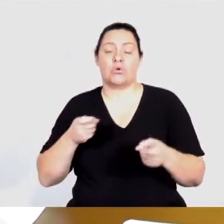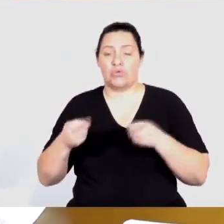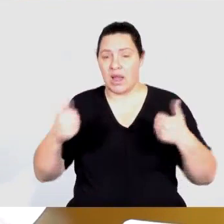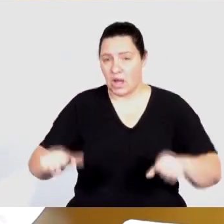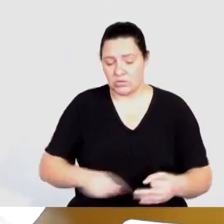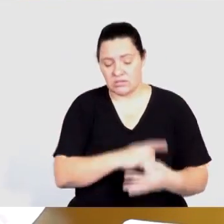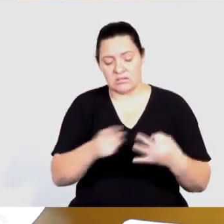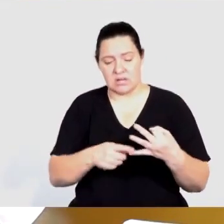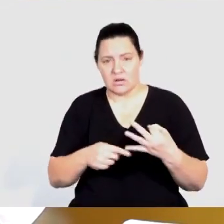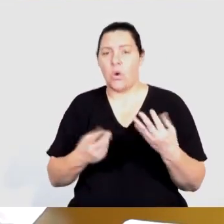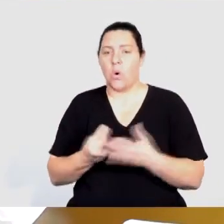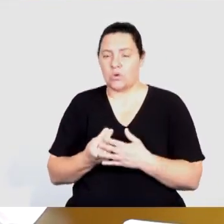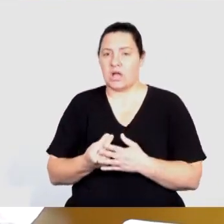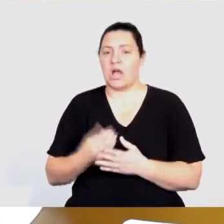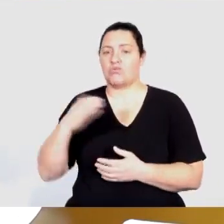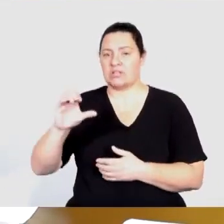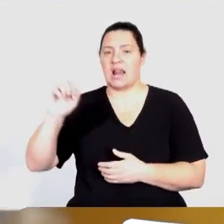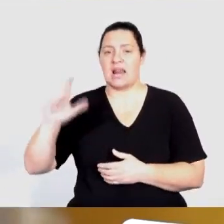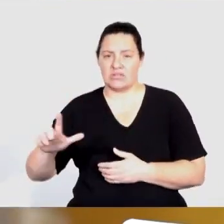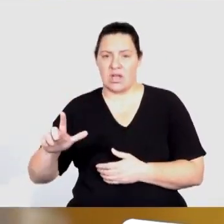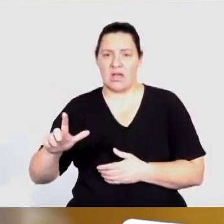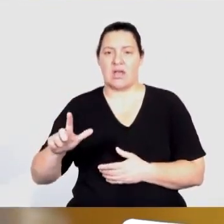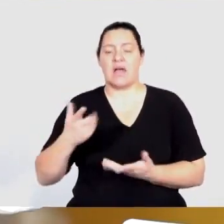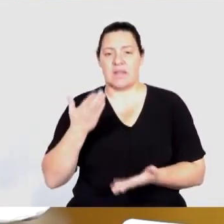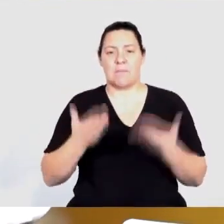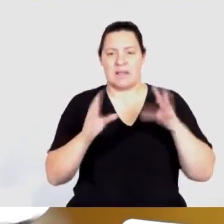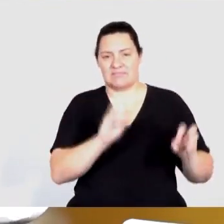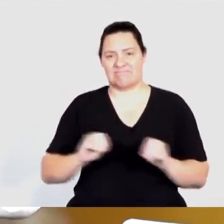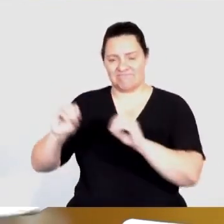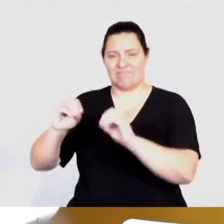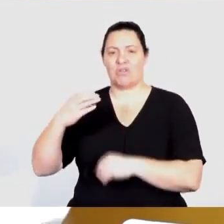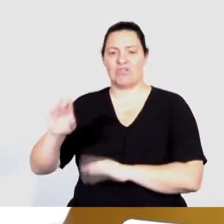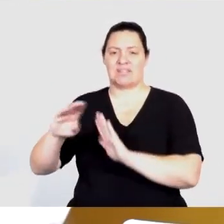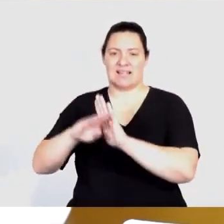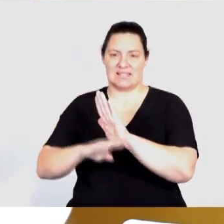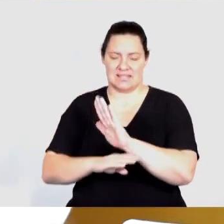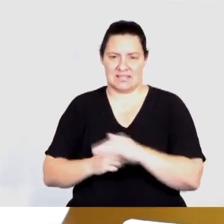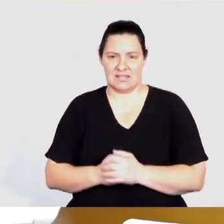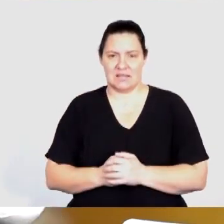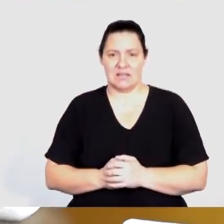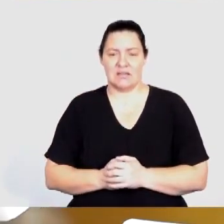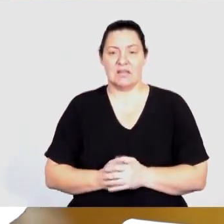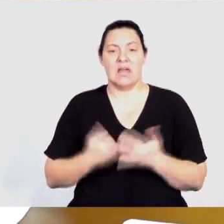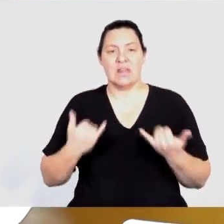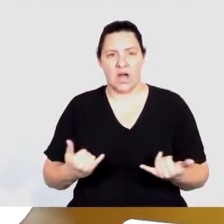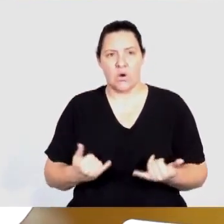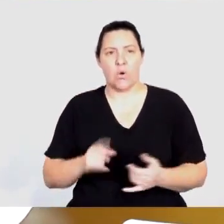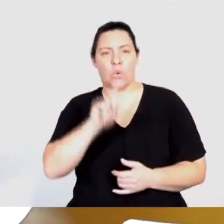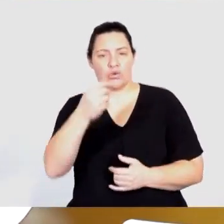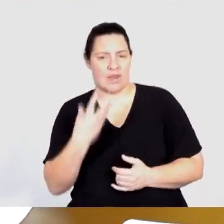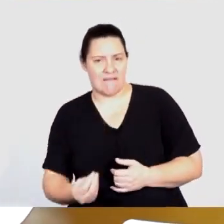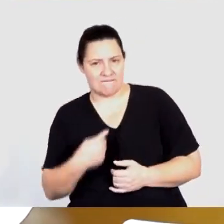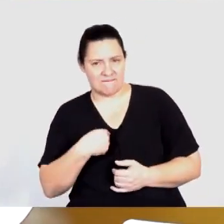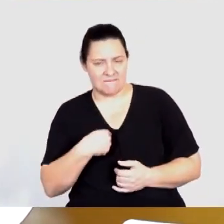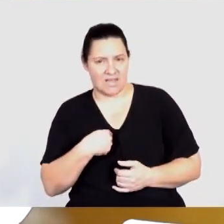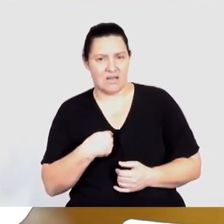account, and we also did the Creditors ledger, which we eventually took balances to the Creditors list. Now, I have again another question